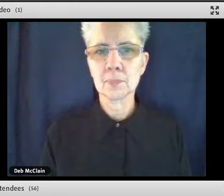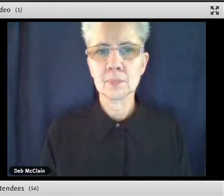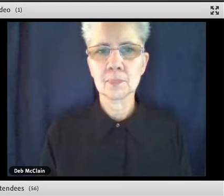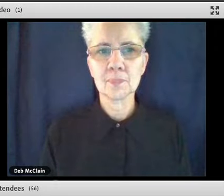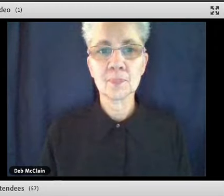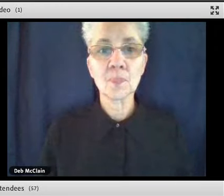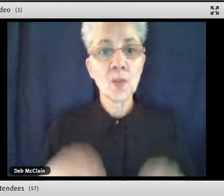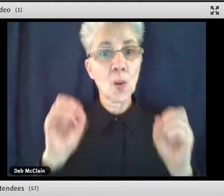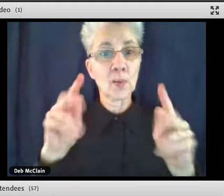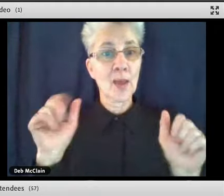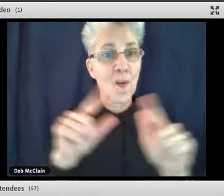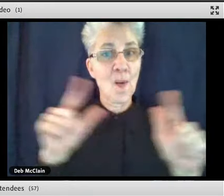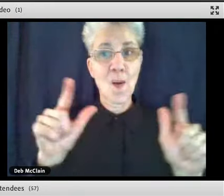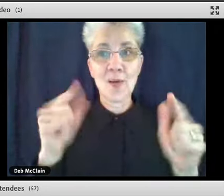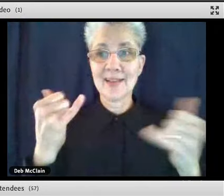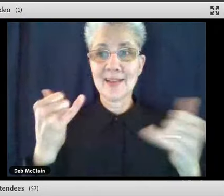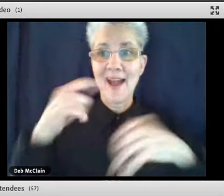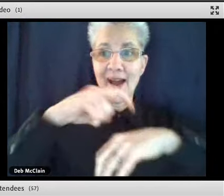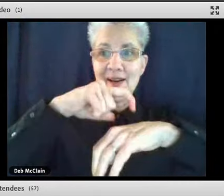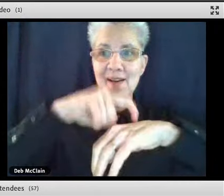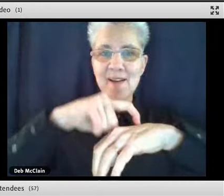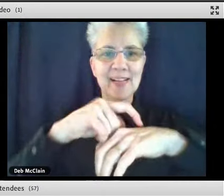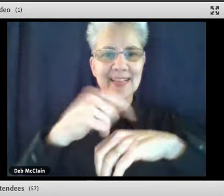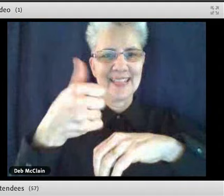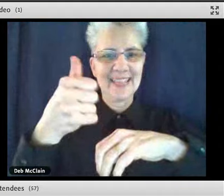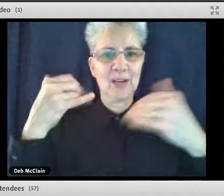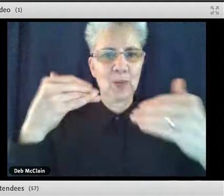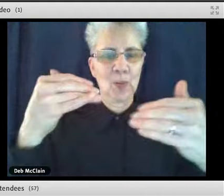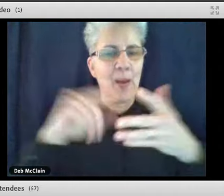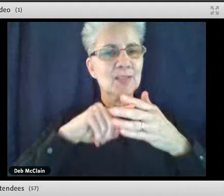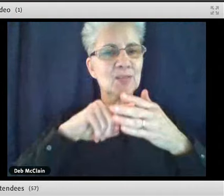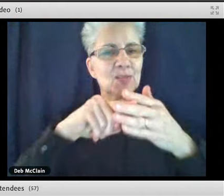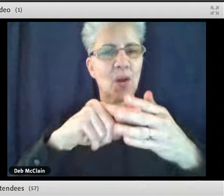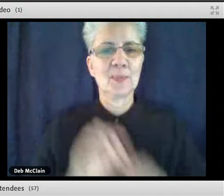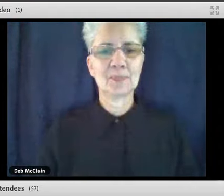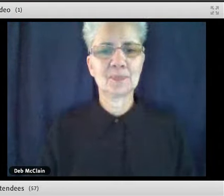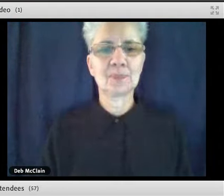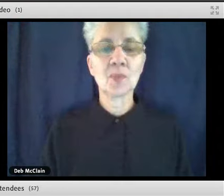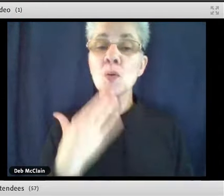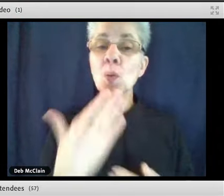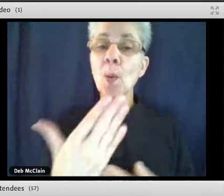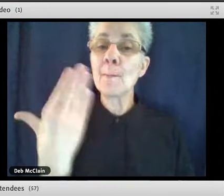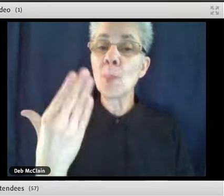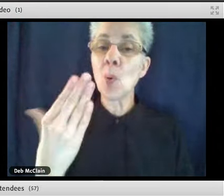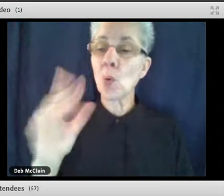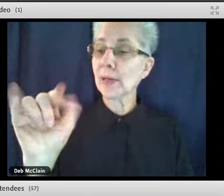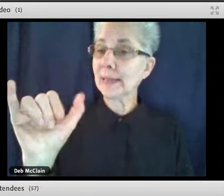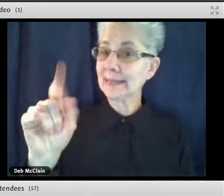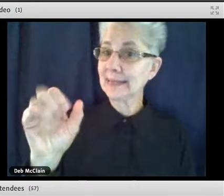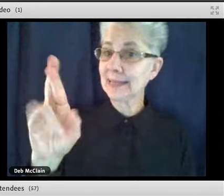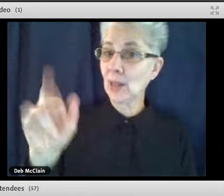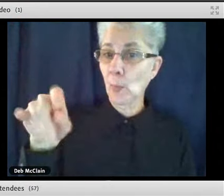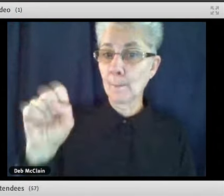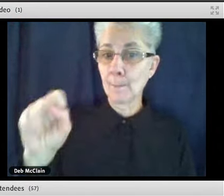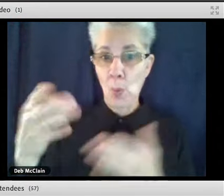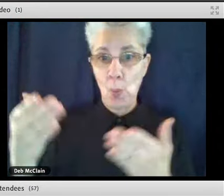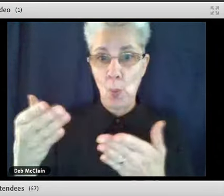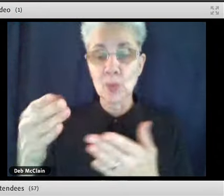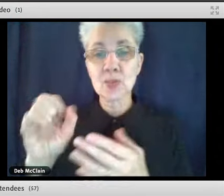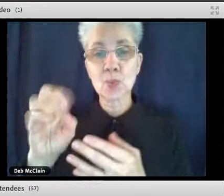All right, everyone. It is 10 o'clock, so I will go ahead and get us started. Good morning. I am Taylor Post, Swiftland's